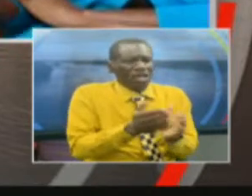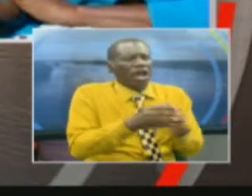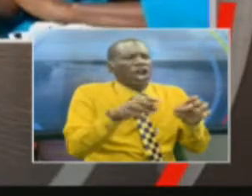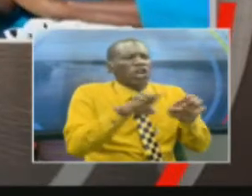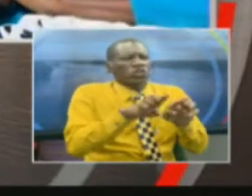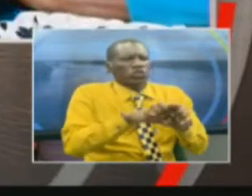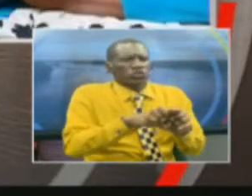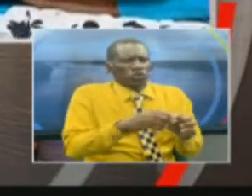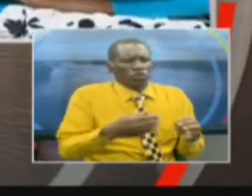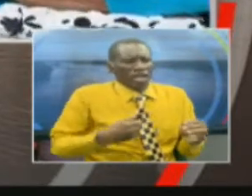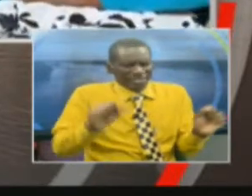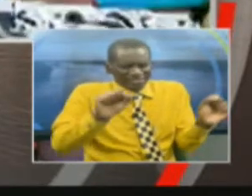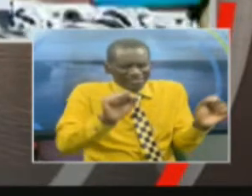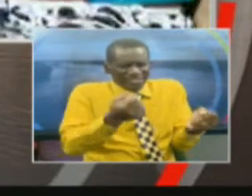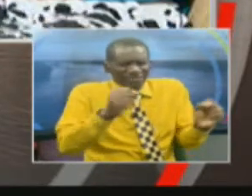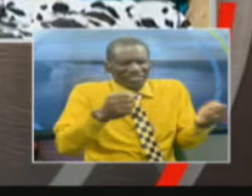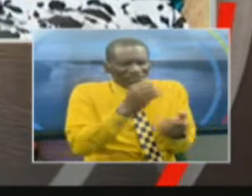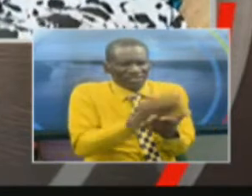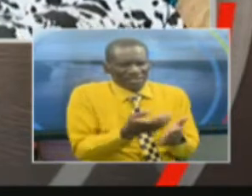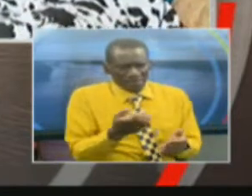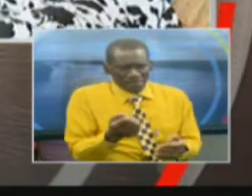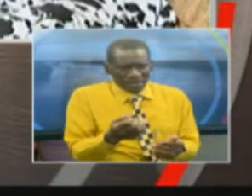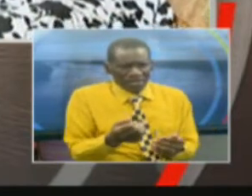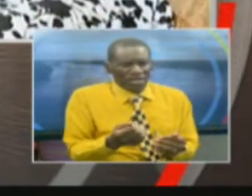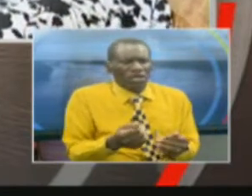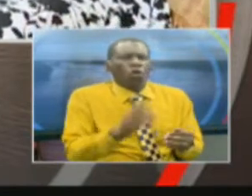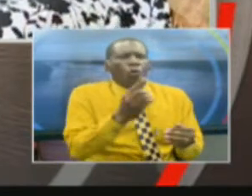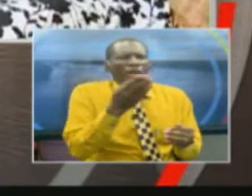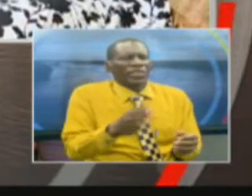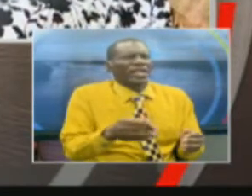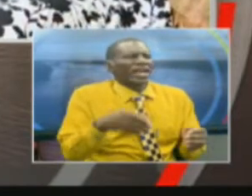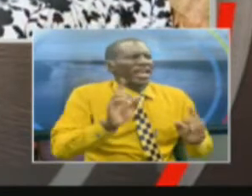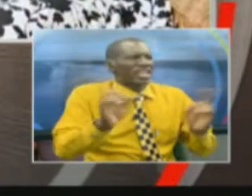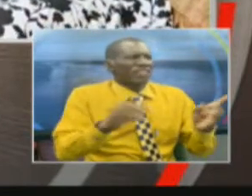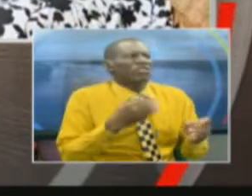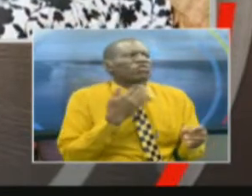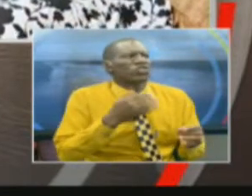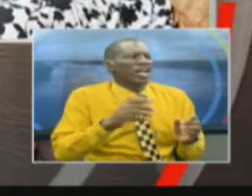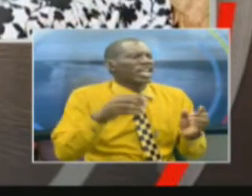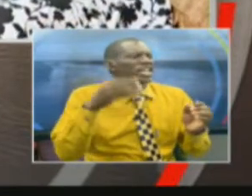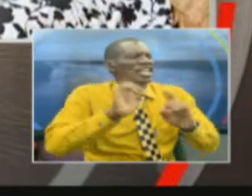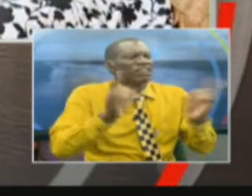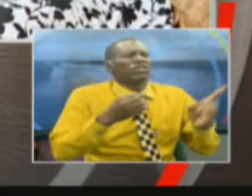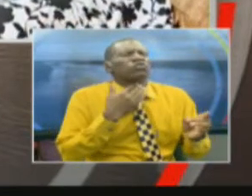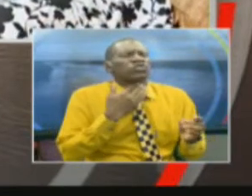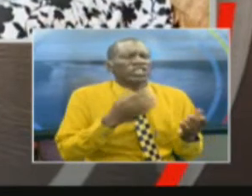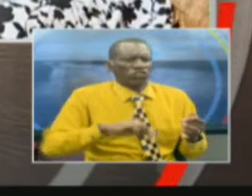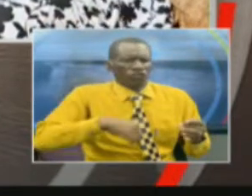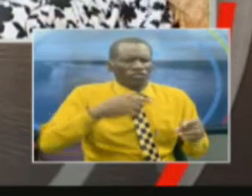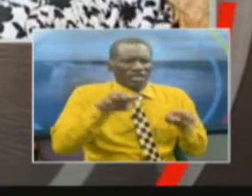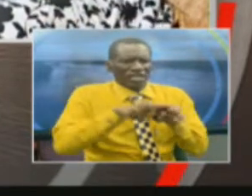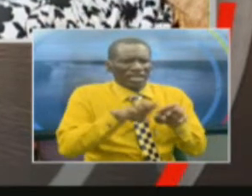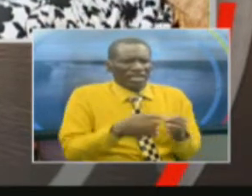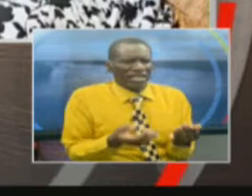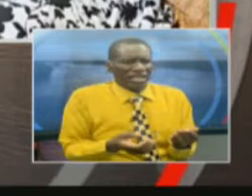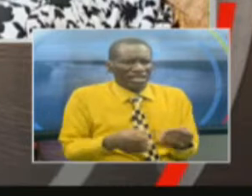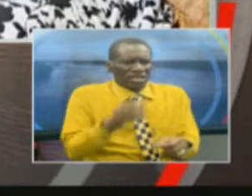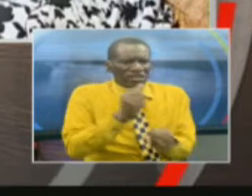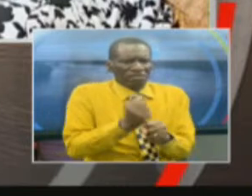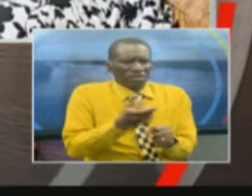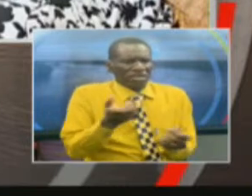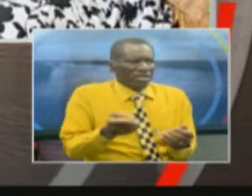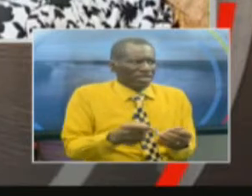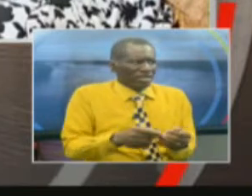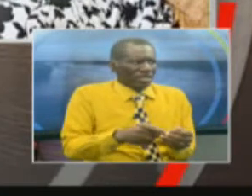had savings. So one thing I never wanted to feel like I'm doing is make him not feel like the